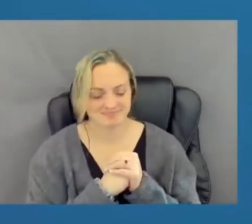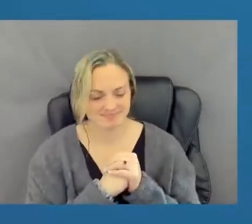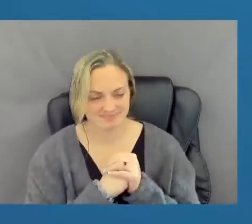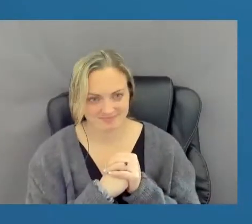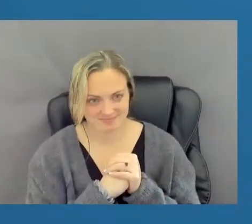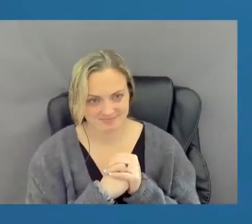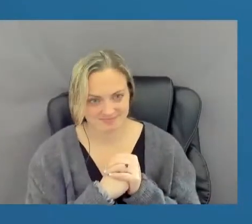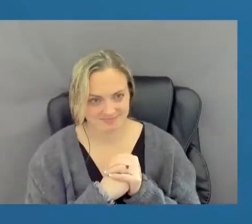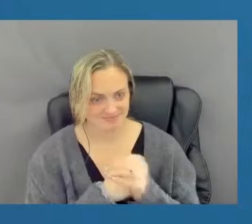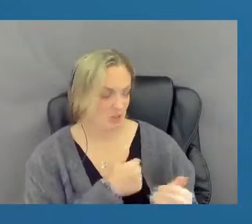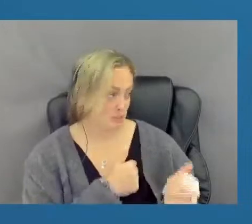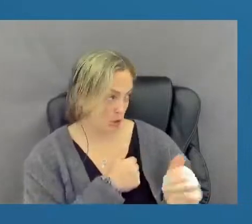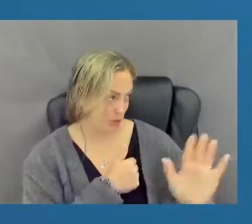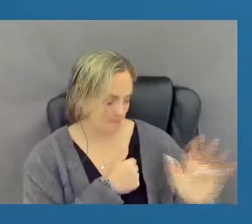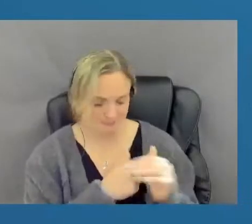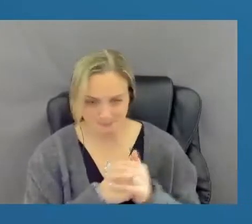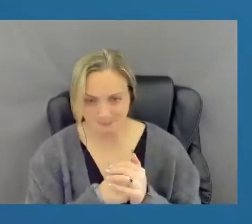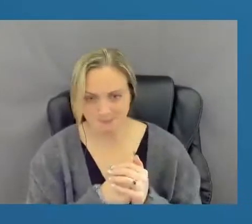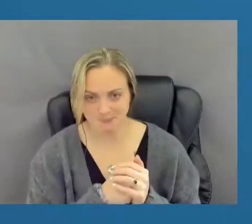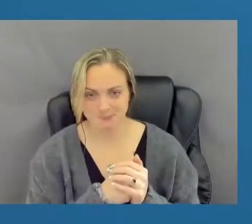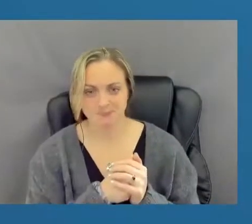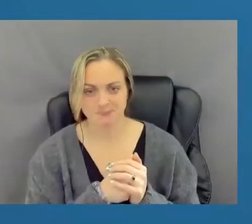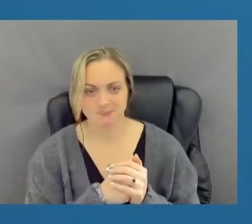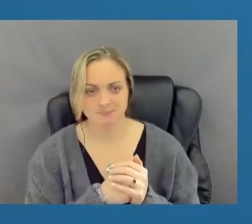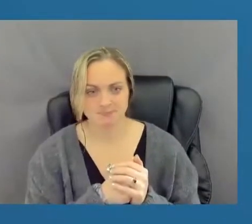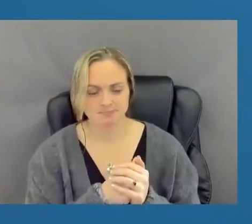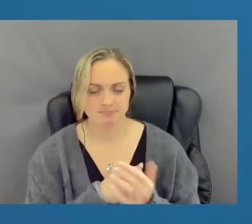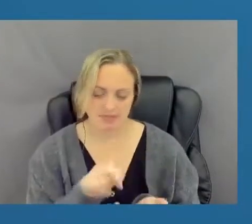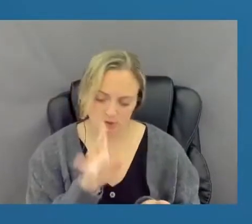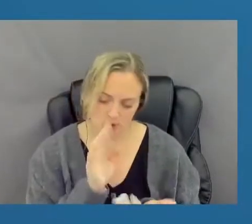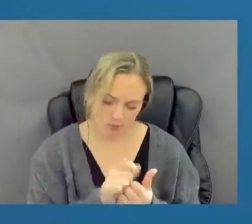I'm sorry, Governor. Come on over here. I want to talk to you.